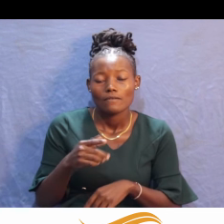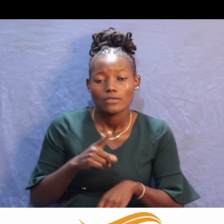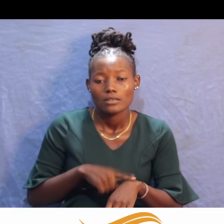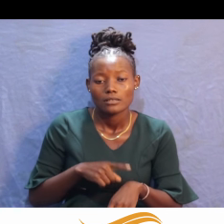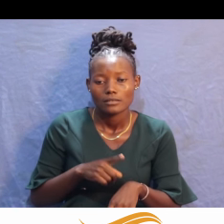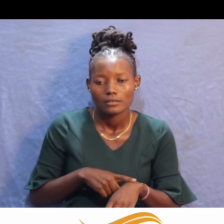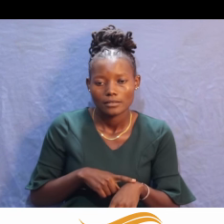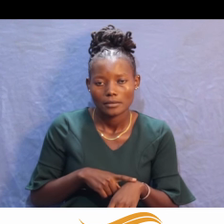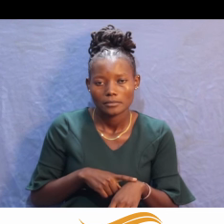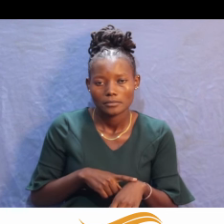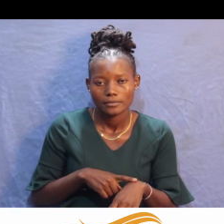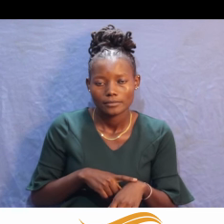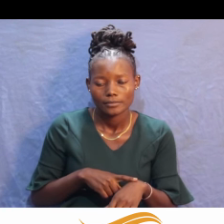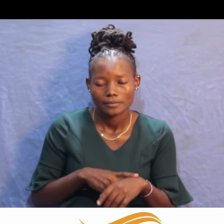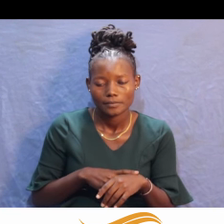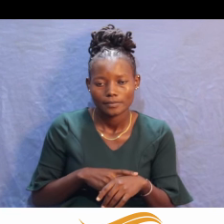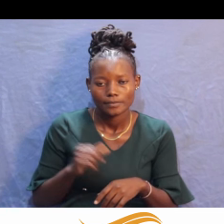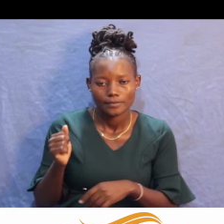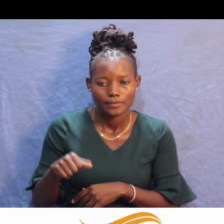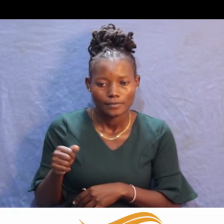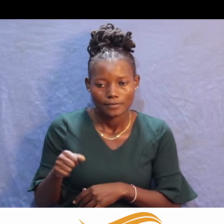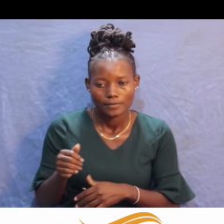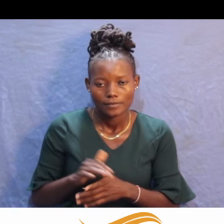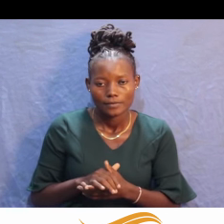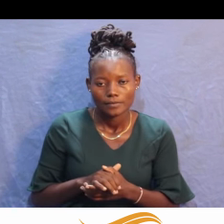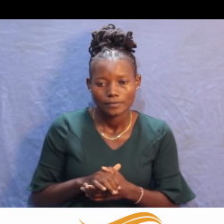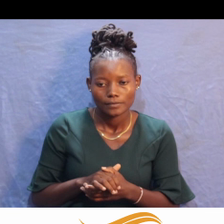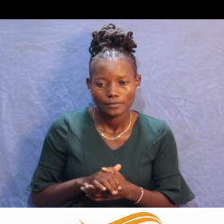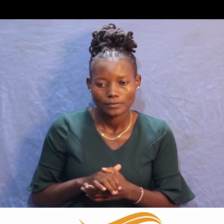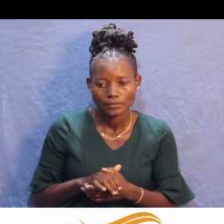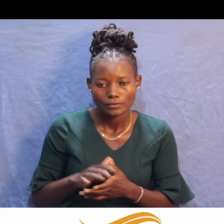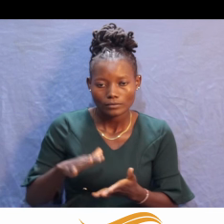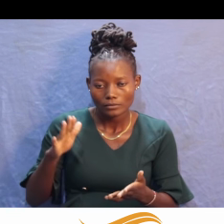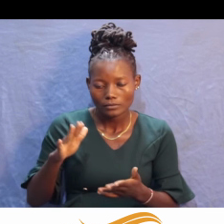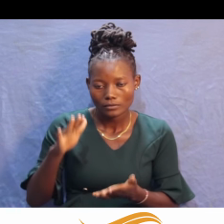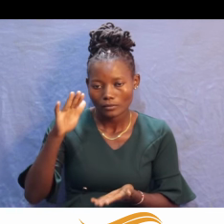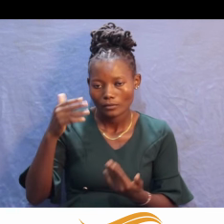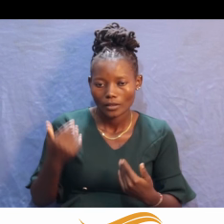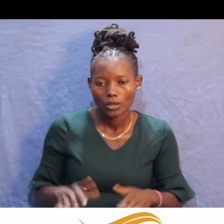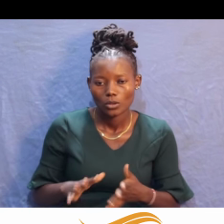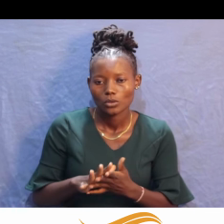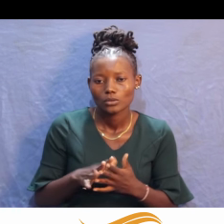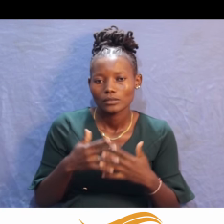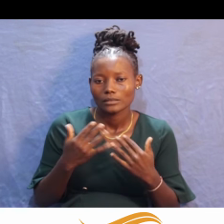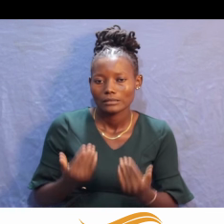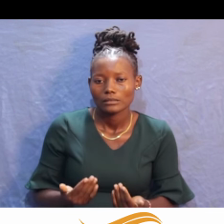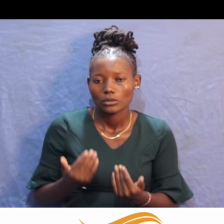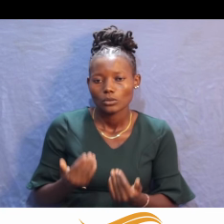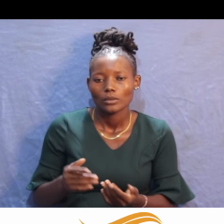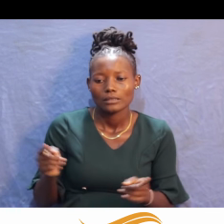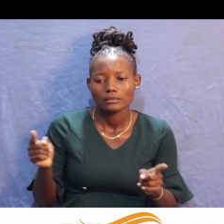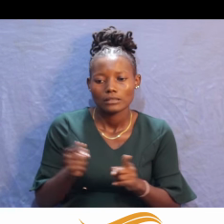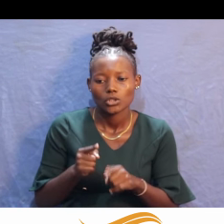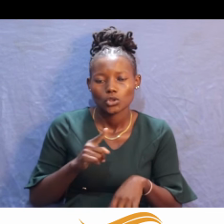the right is mainly using weight, in a short duration and